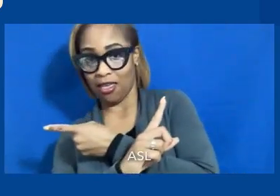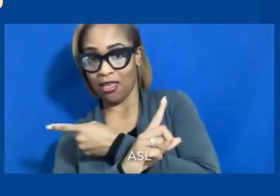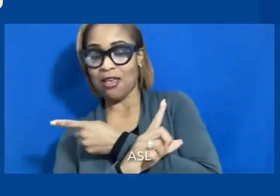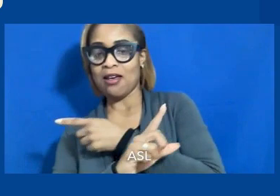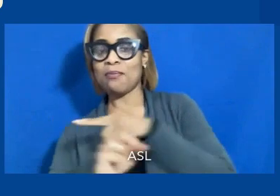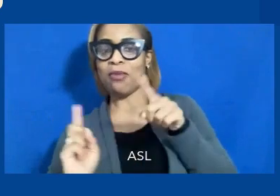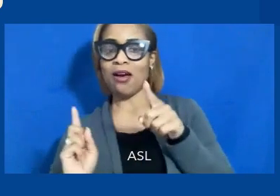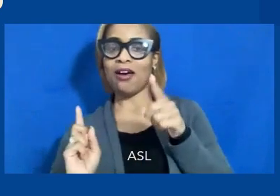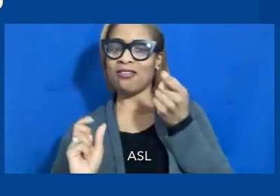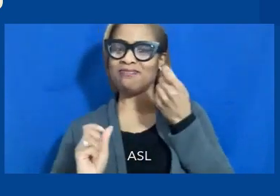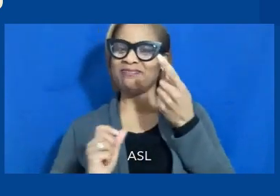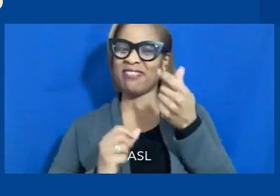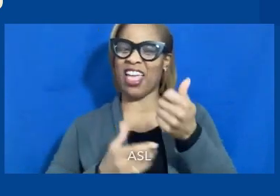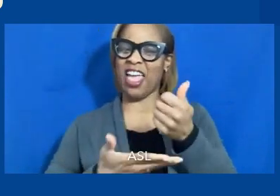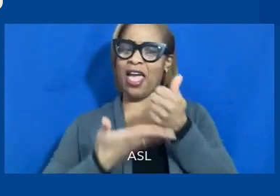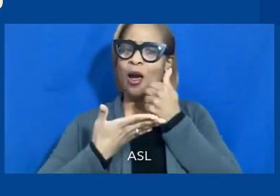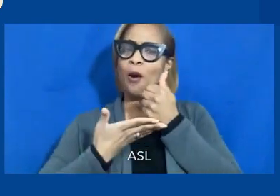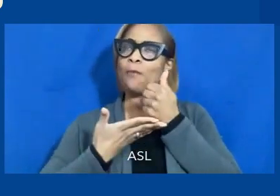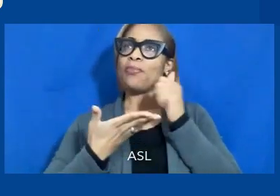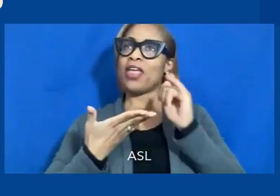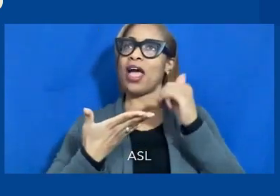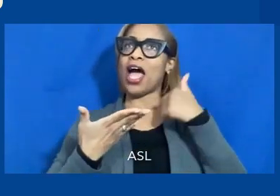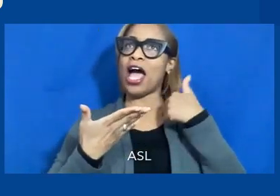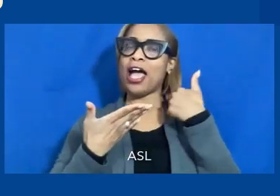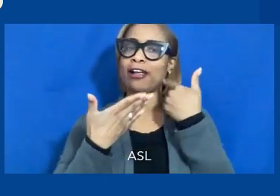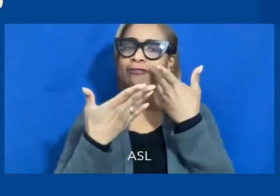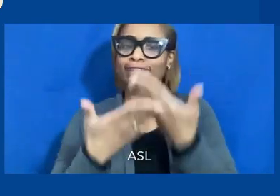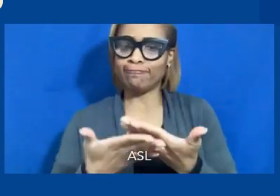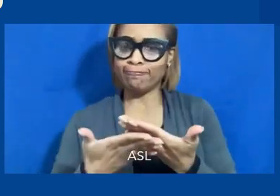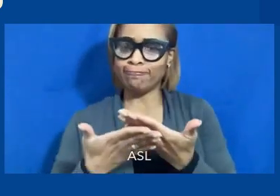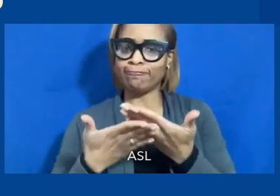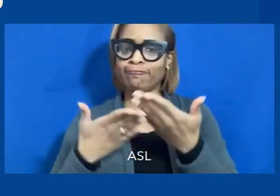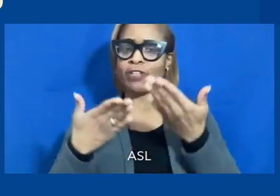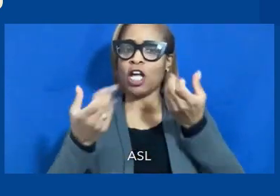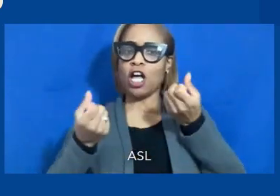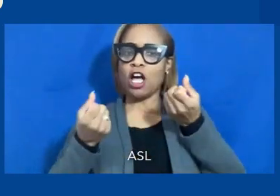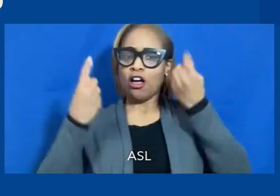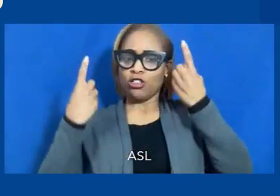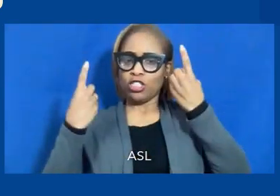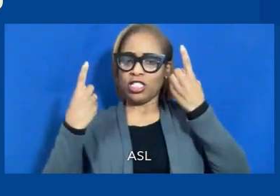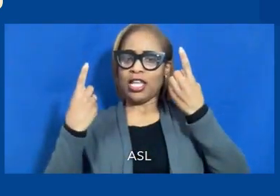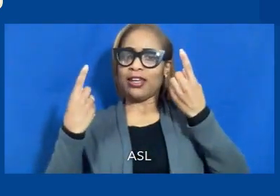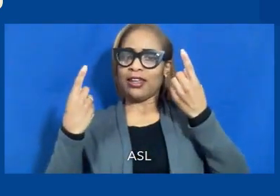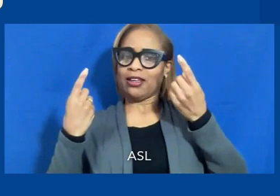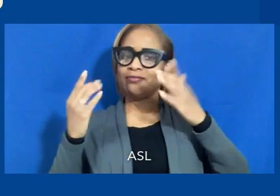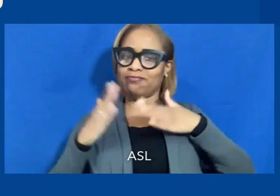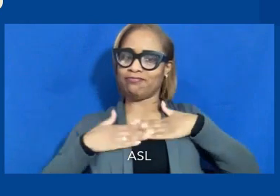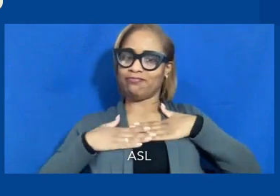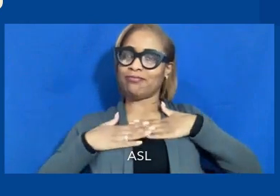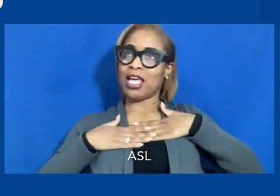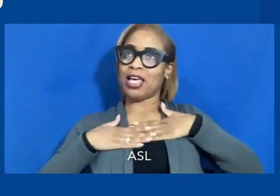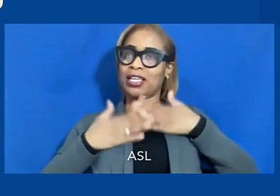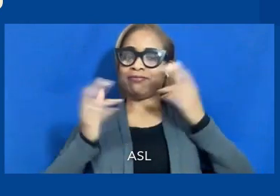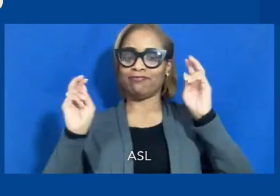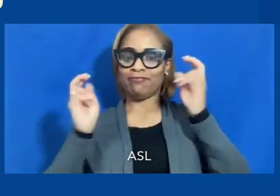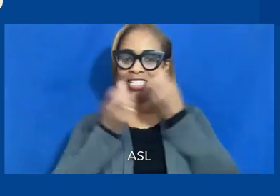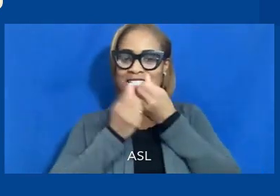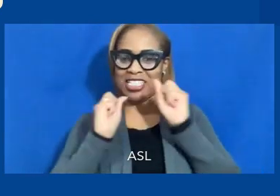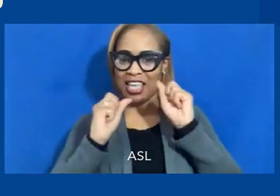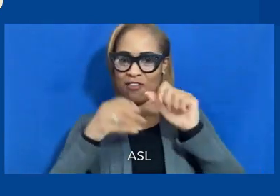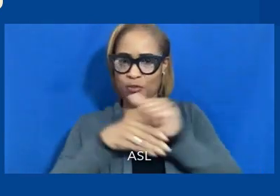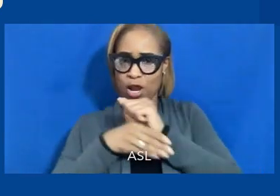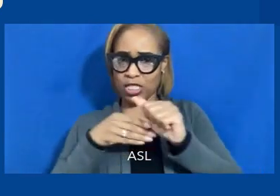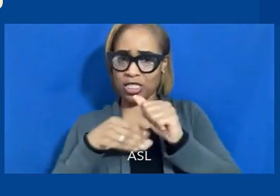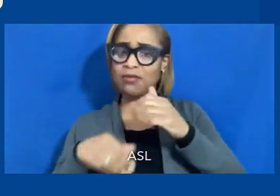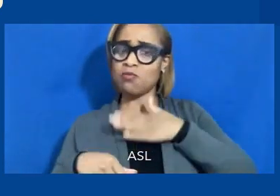in really understanding what I considered to be safe practices and really willing to stick by them. And I'm